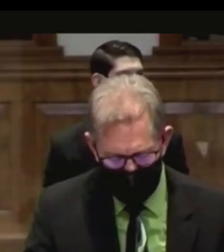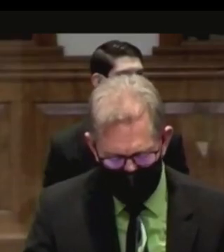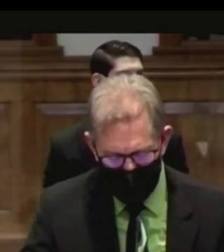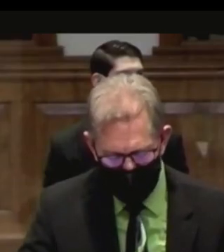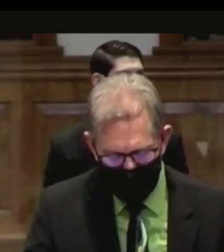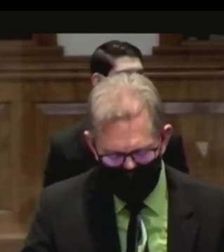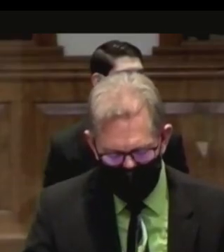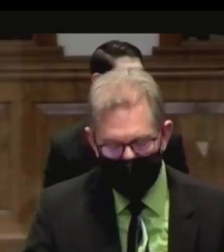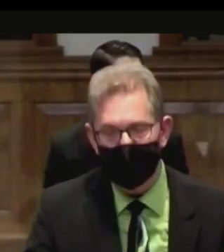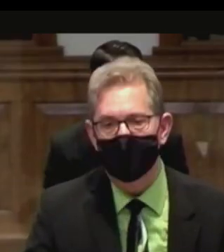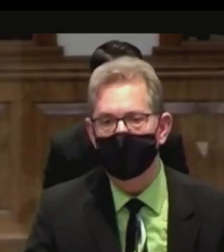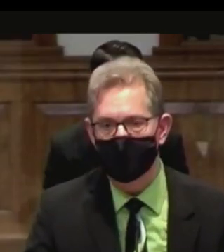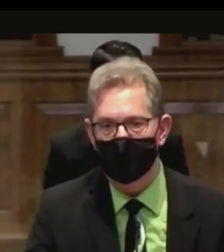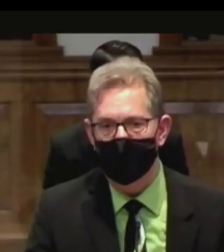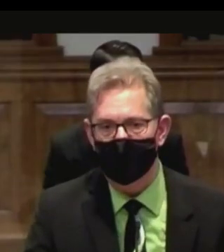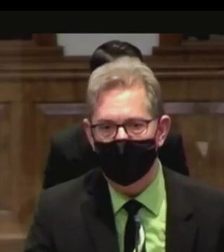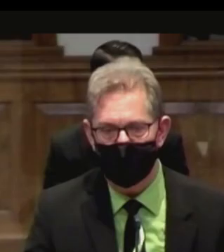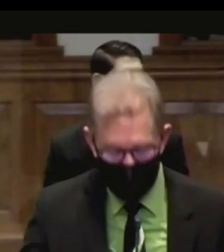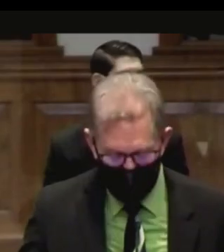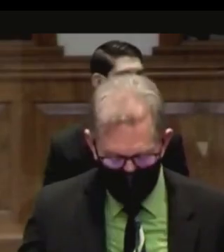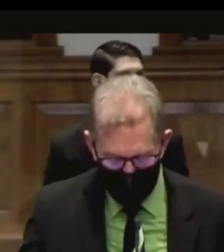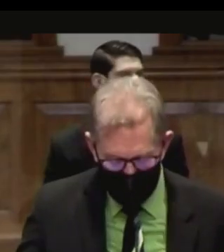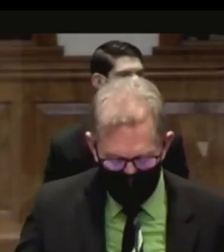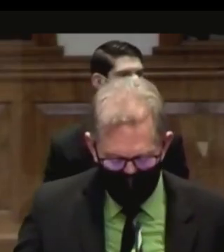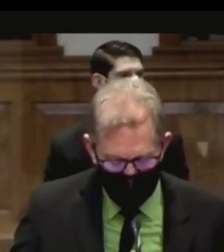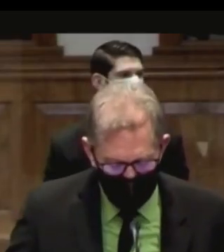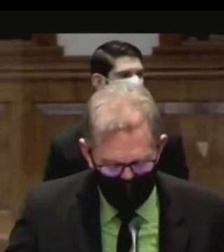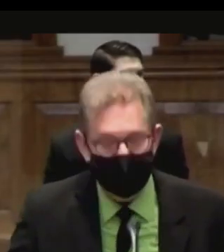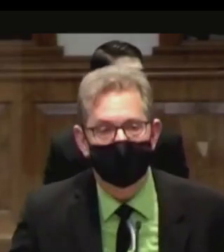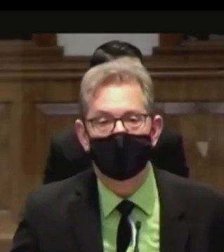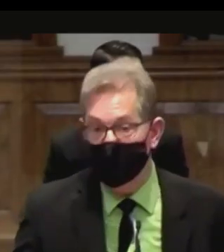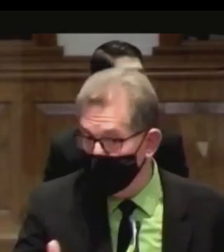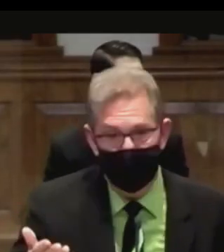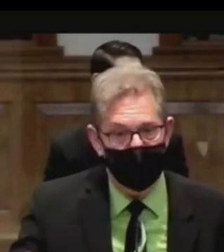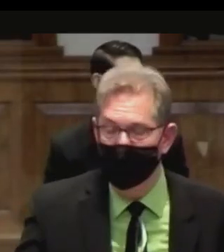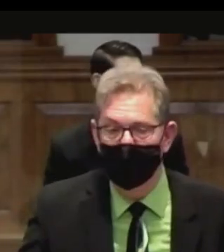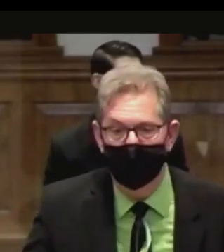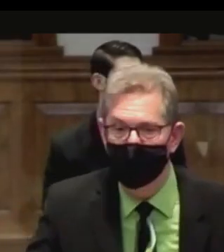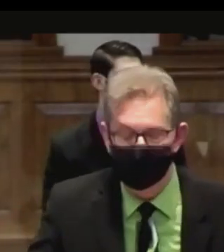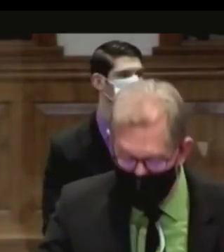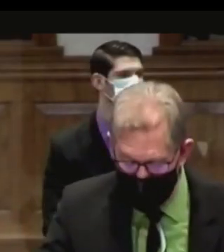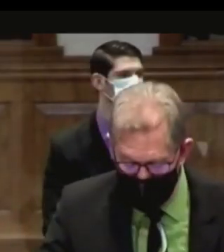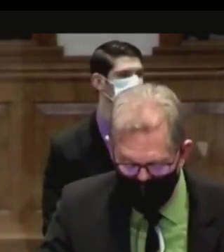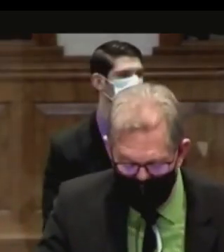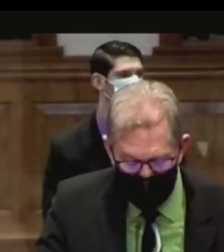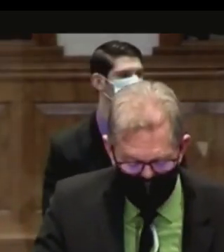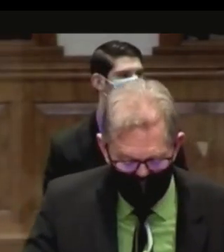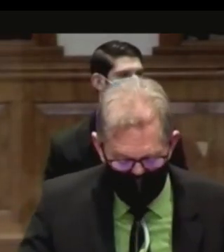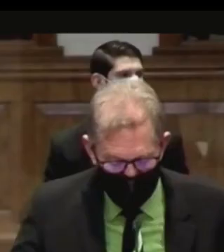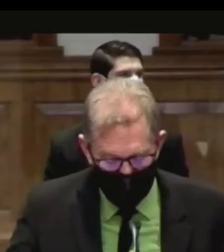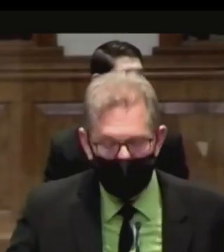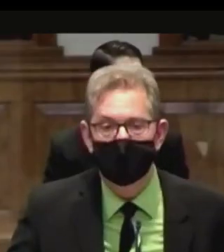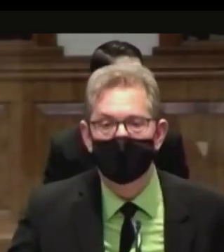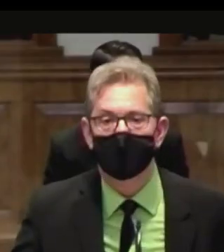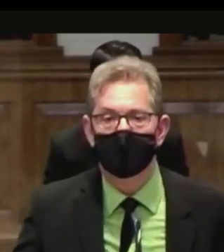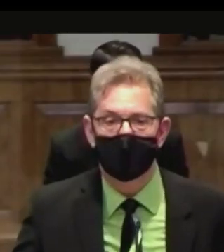time he was the director under his leadership. Dr. Moore, hopefully he's watching, and if he is, I just want to let